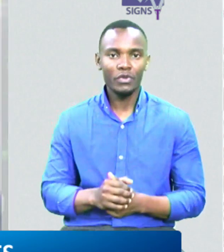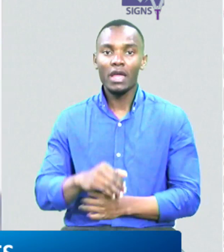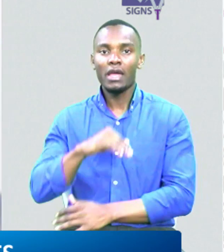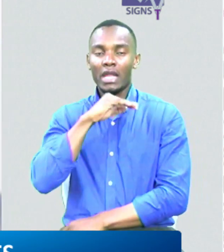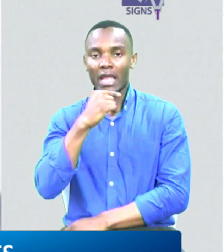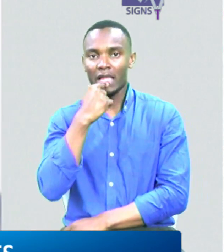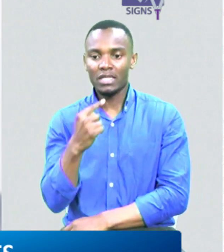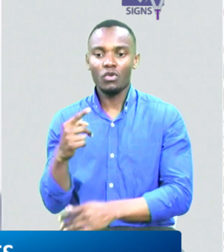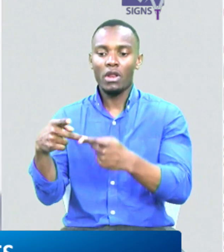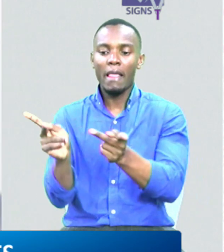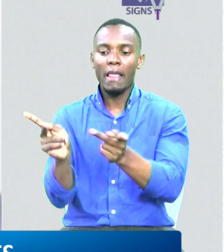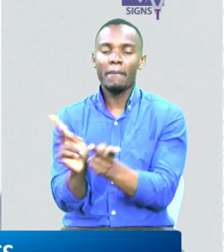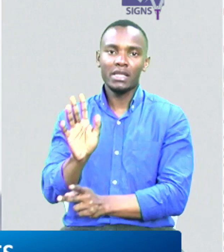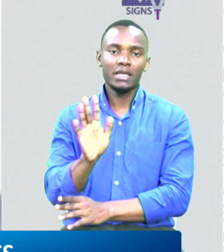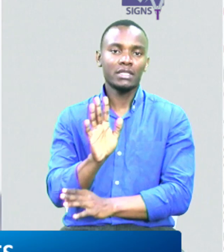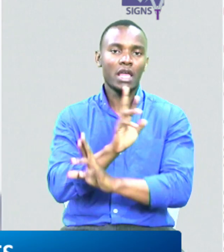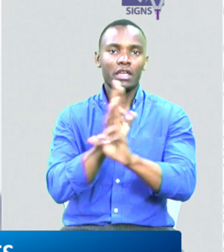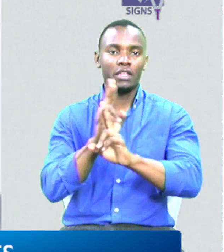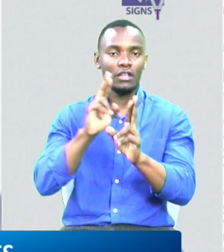our commitment is,